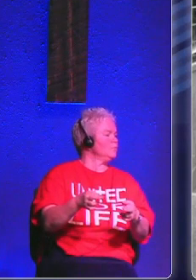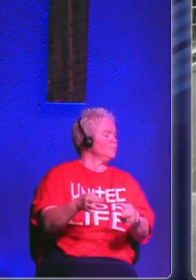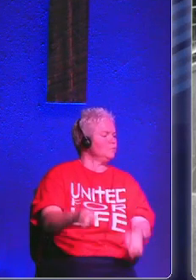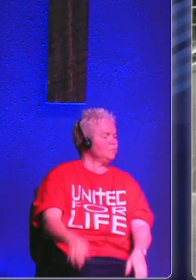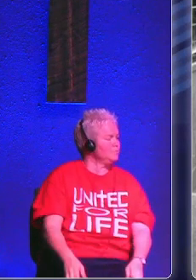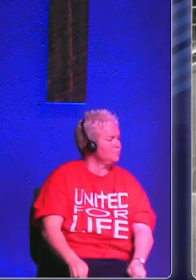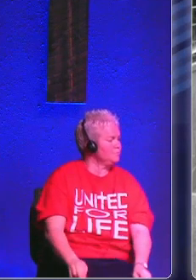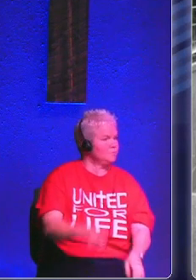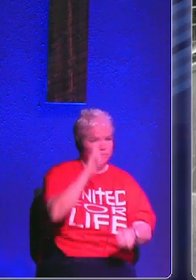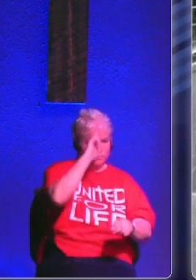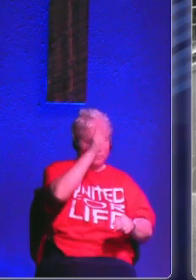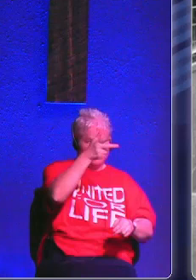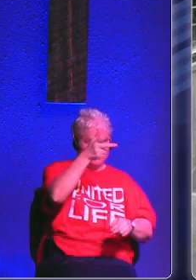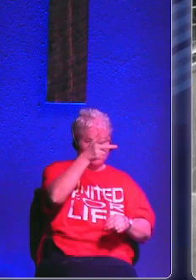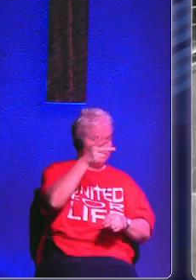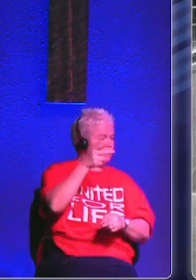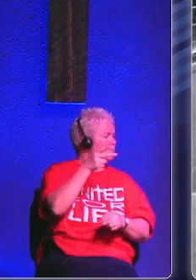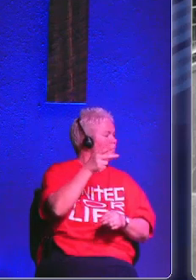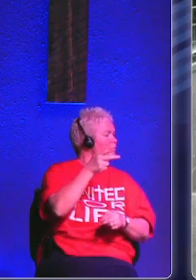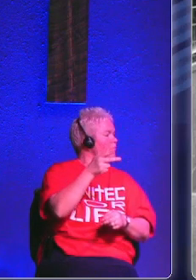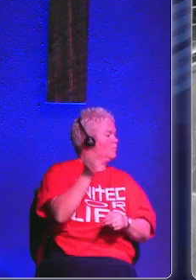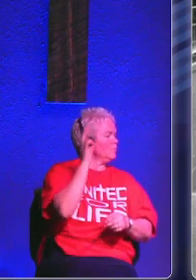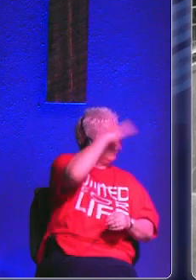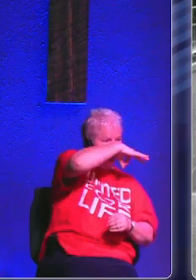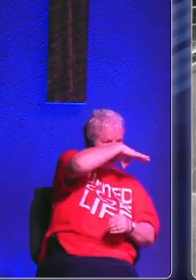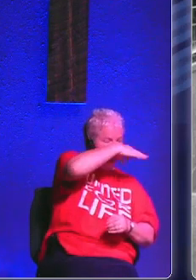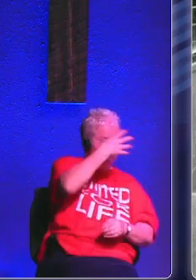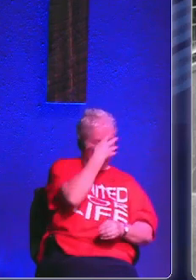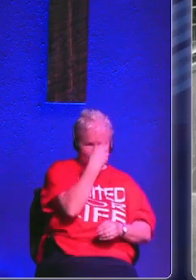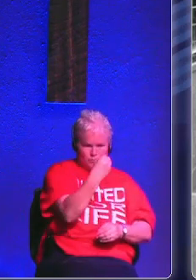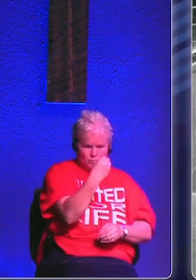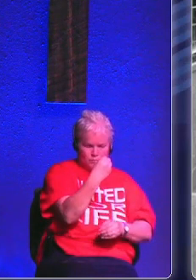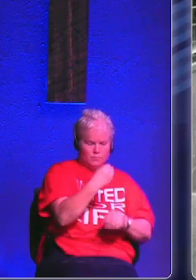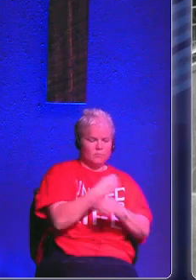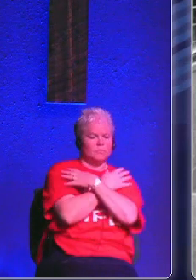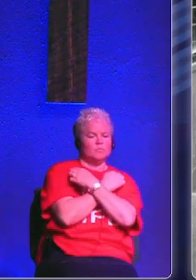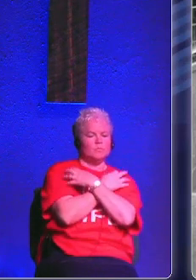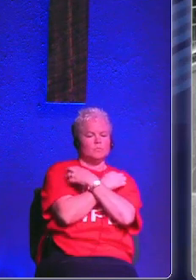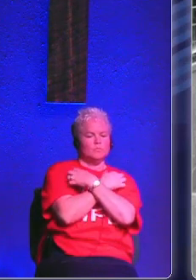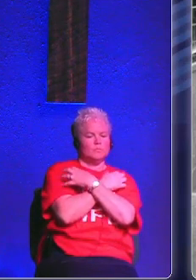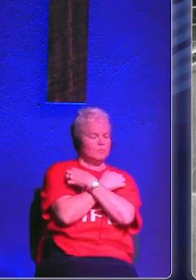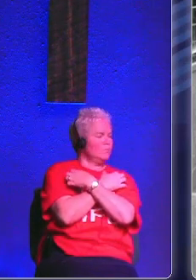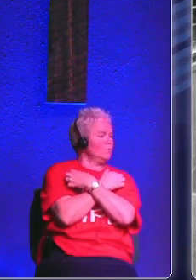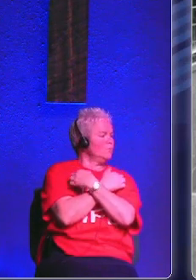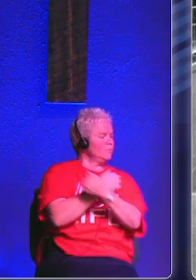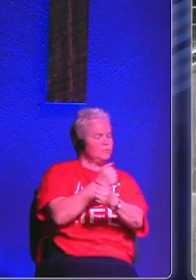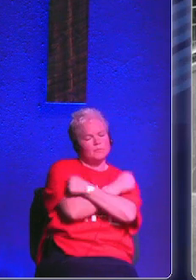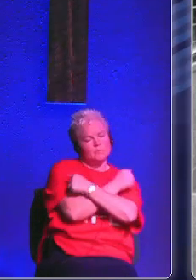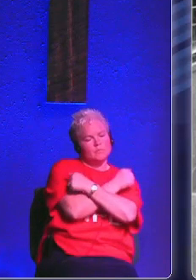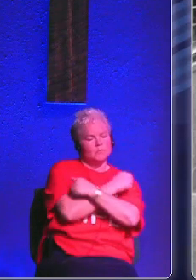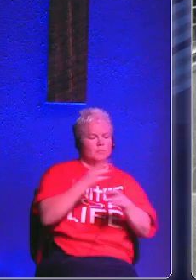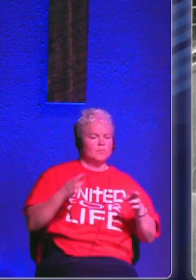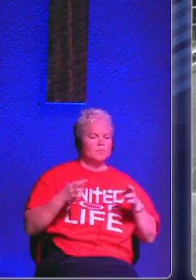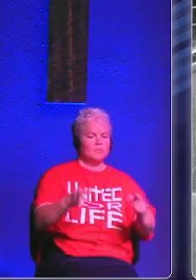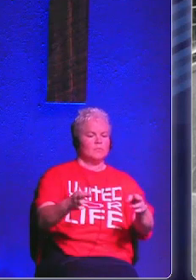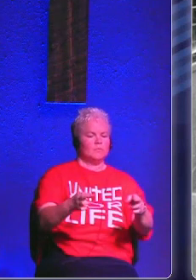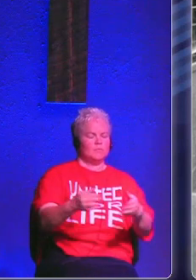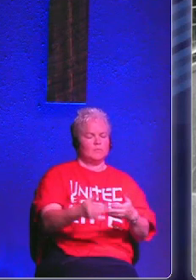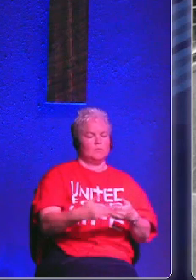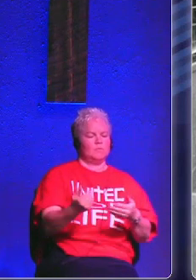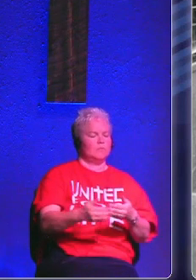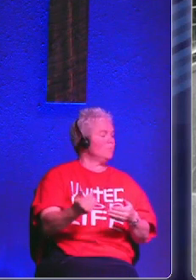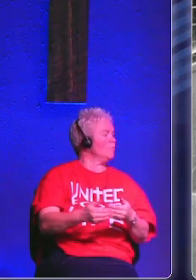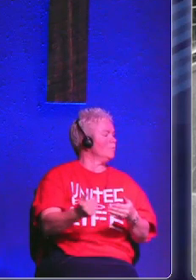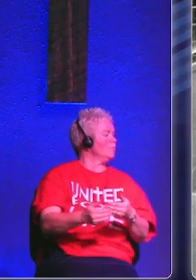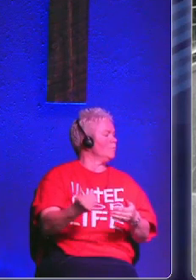They're smart. Caribou, foxes, wolves, grizzlies, they all love that road. Because they know it's much